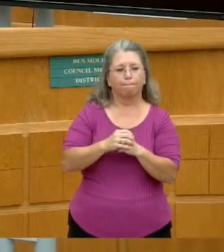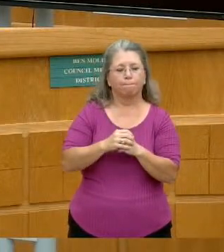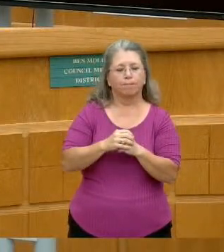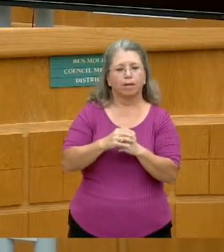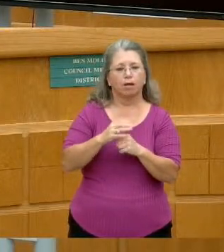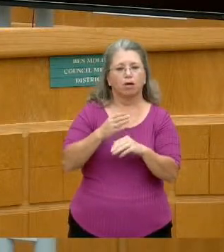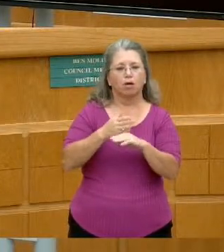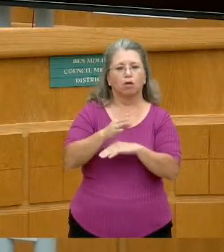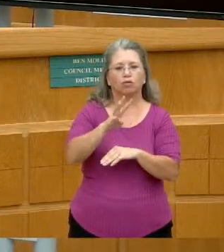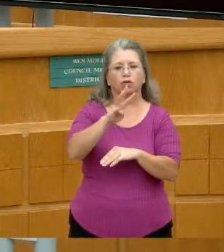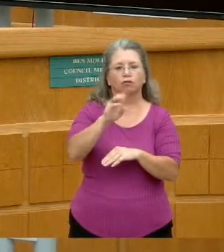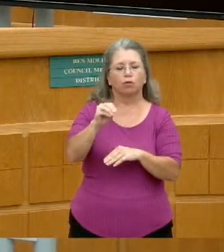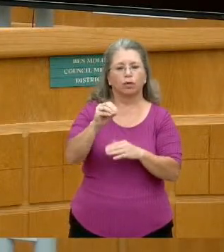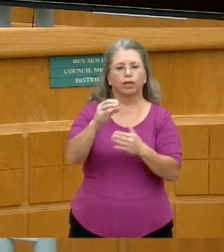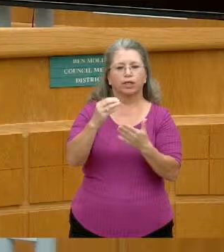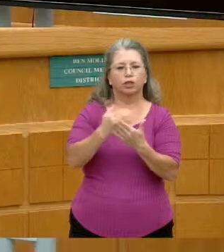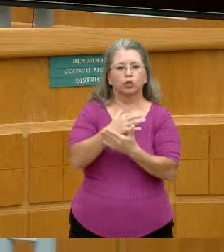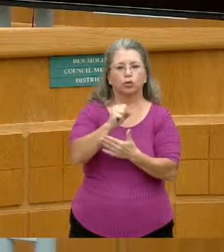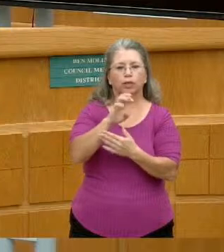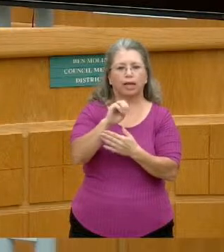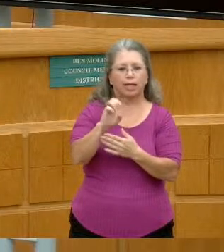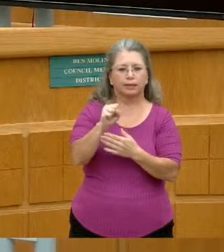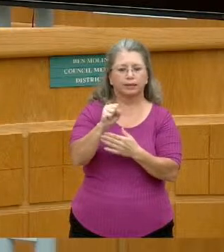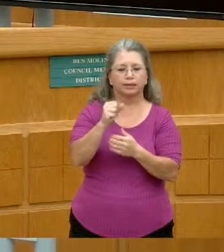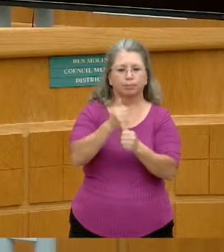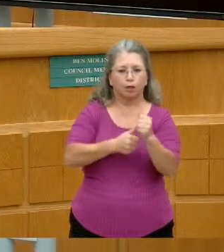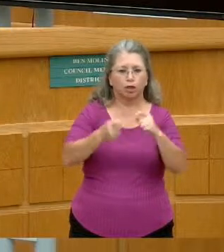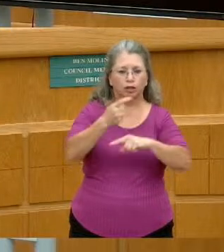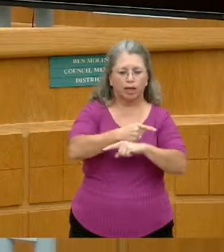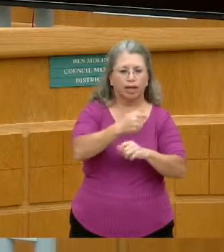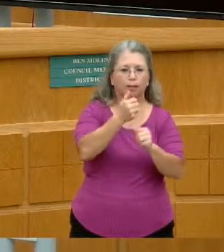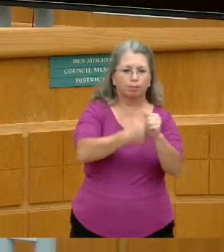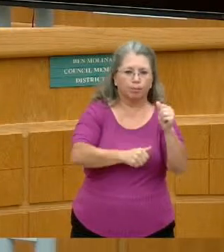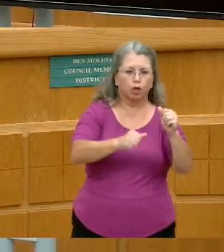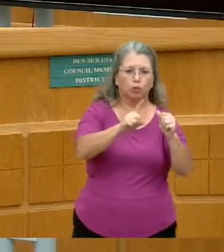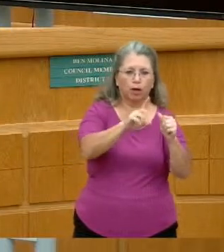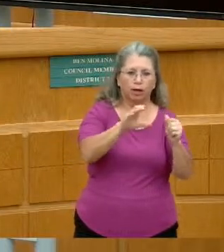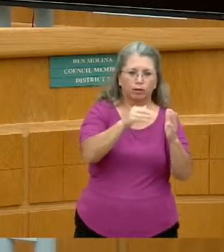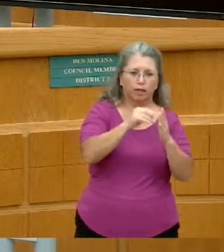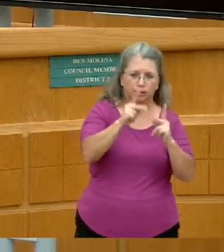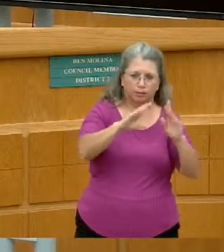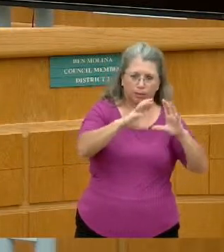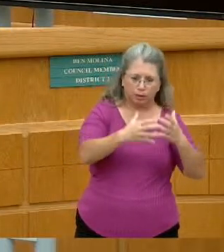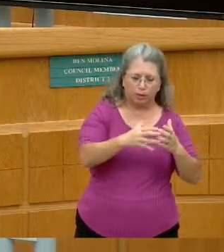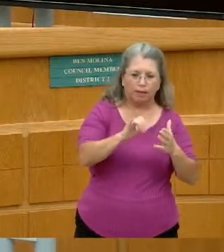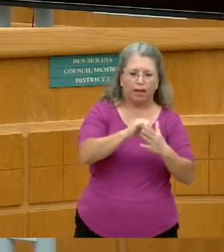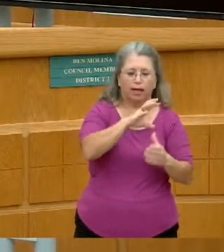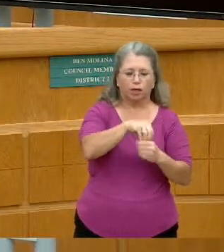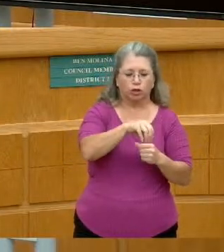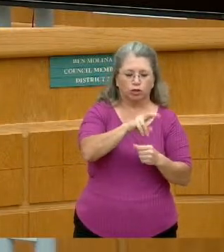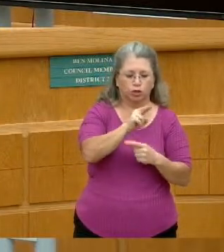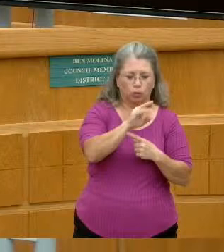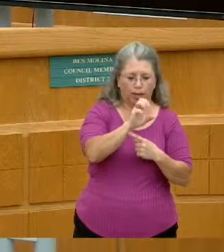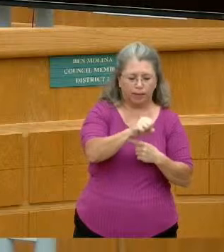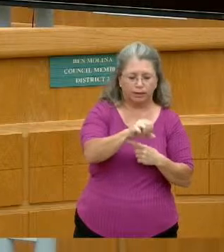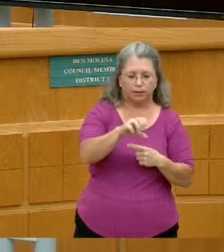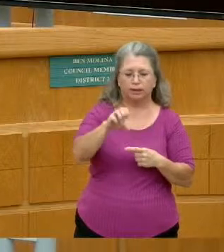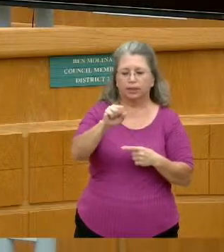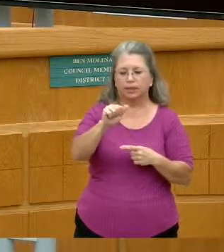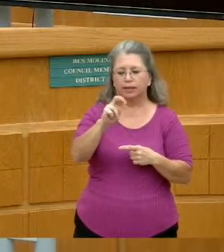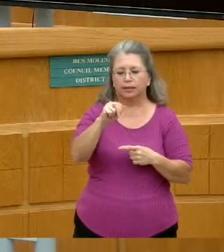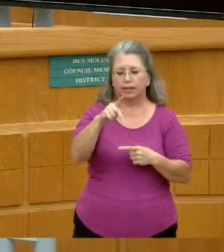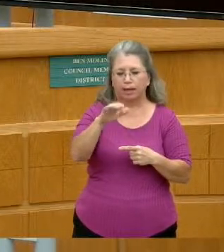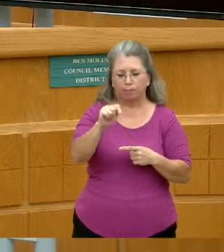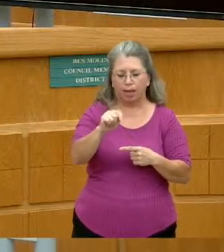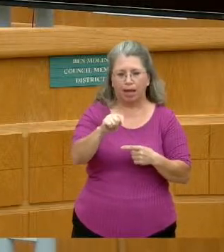40 new cases per day per capita. That includes Nueces County, San Patricio County, and Aransas County.